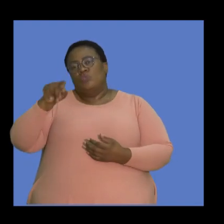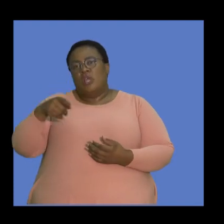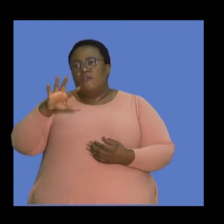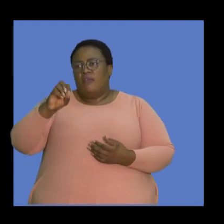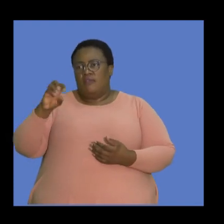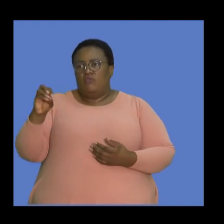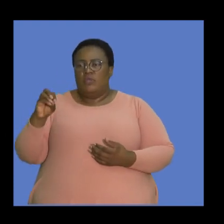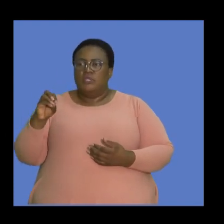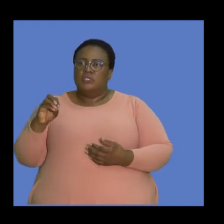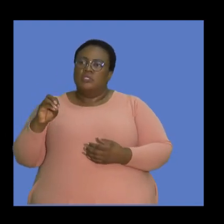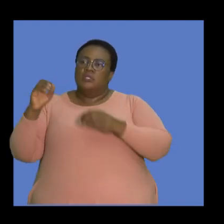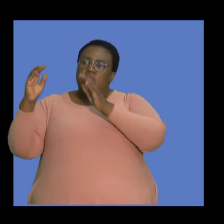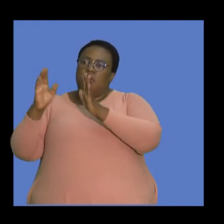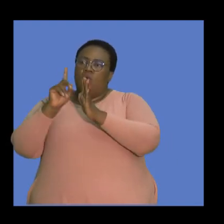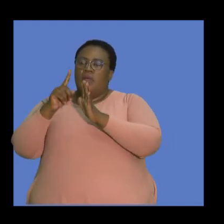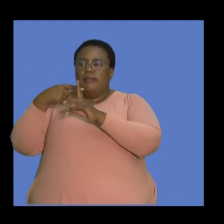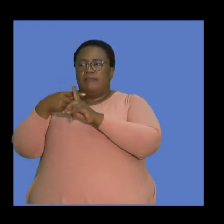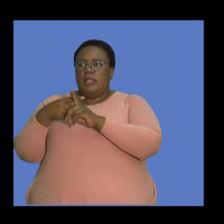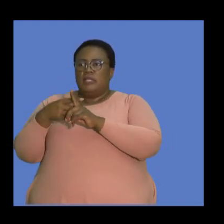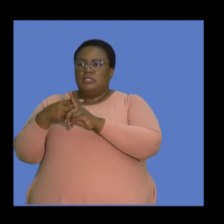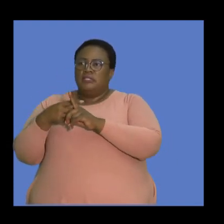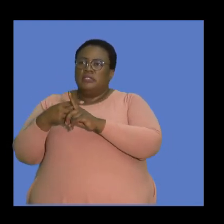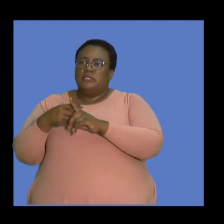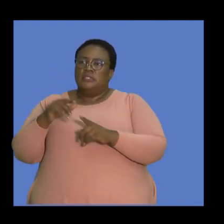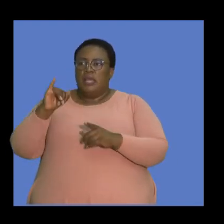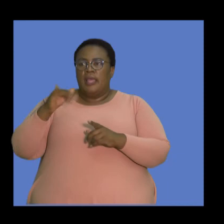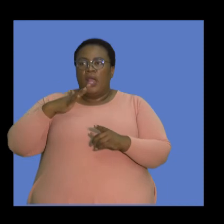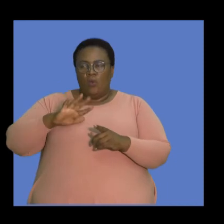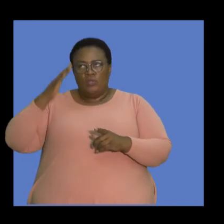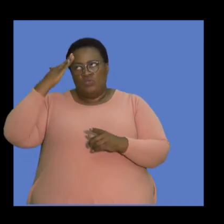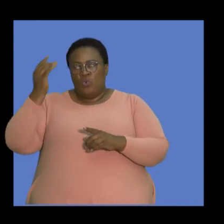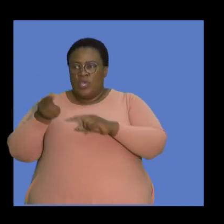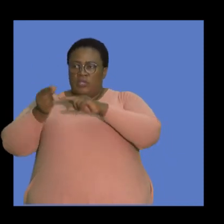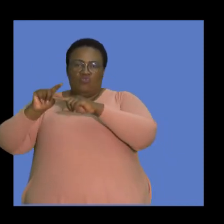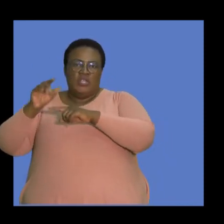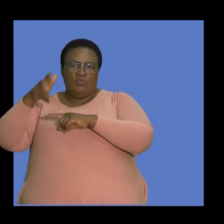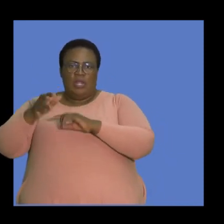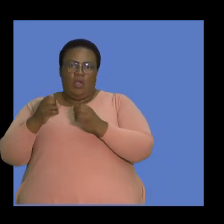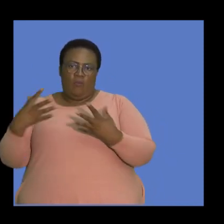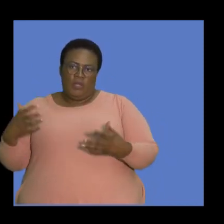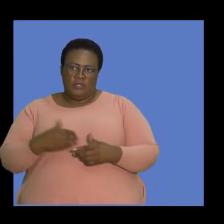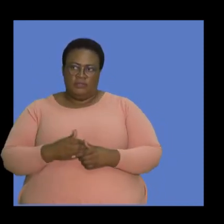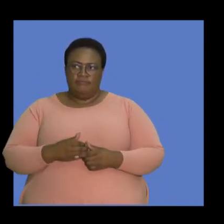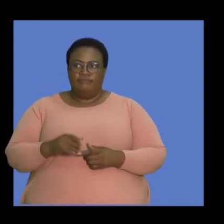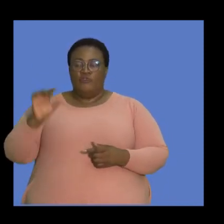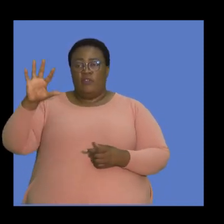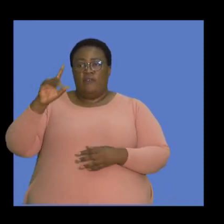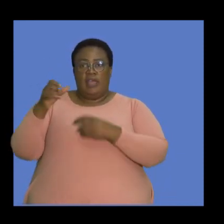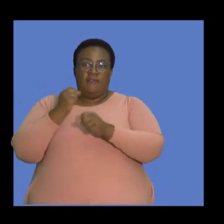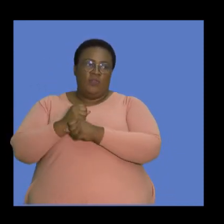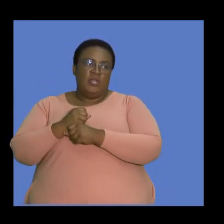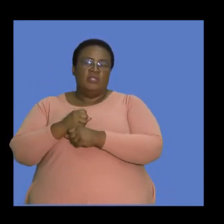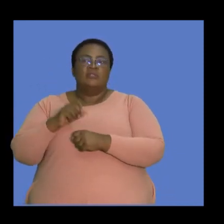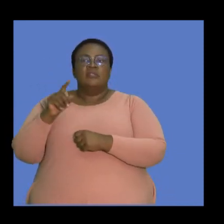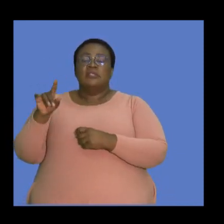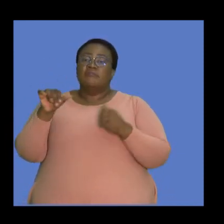2,500. 1 plus, I want to find what is the interest, and this is for 5 years. Now this goes back